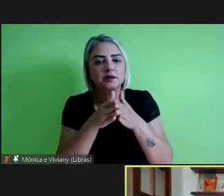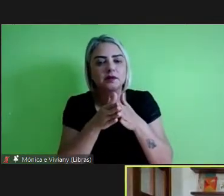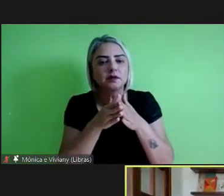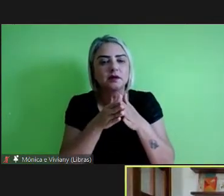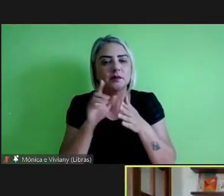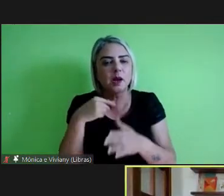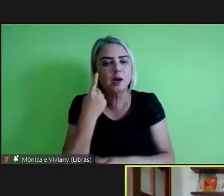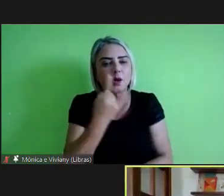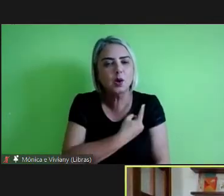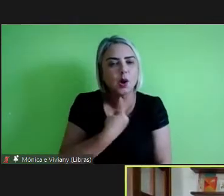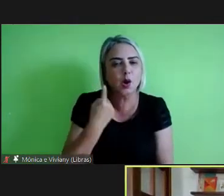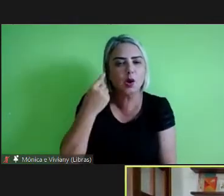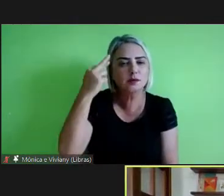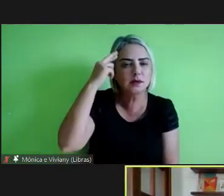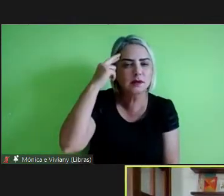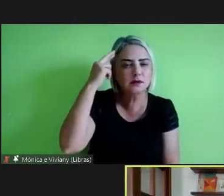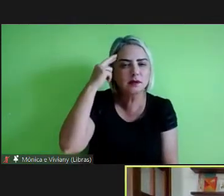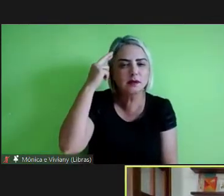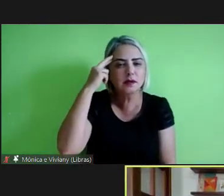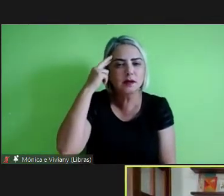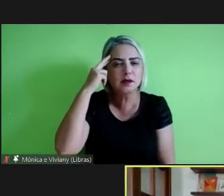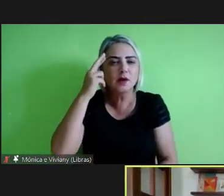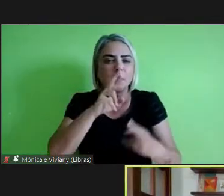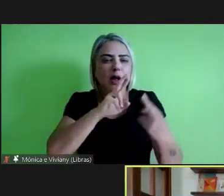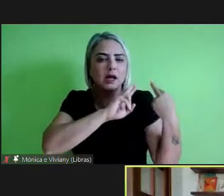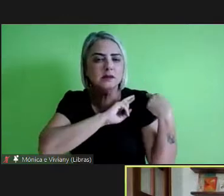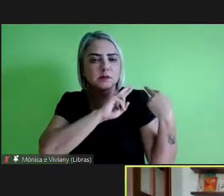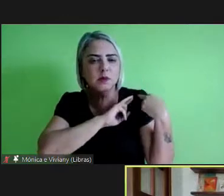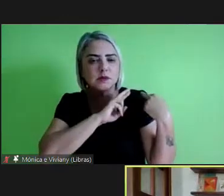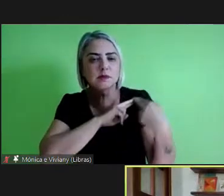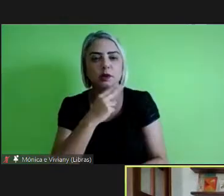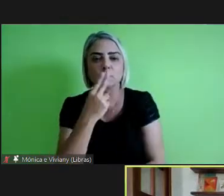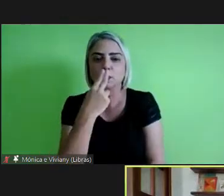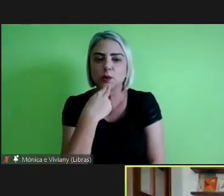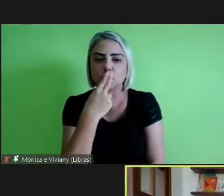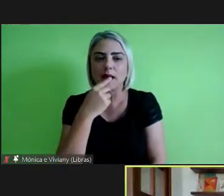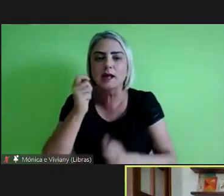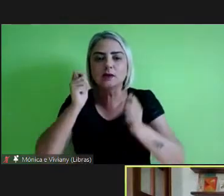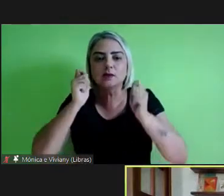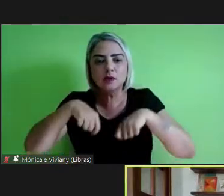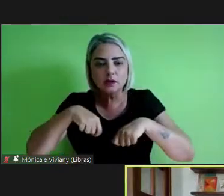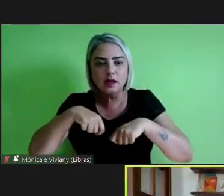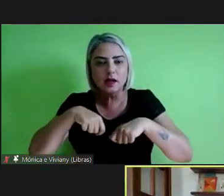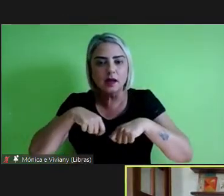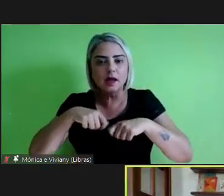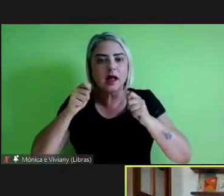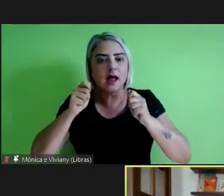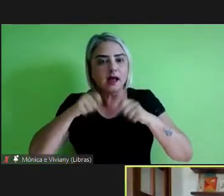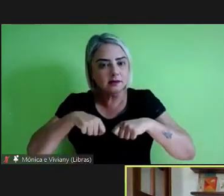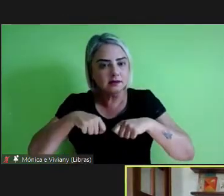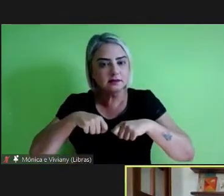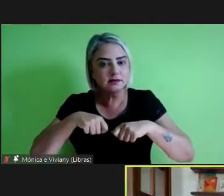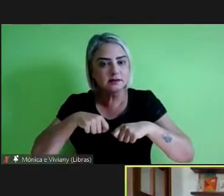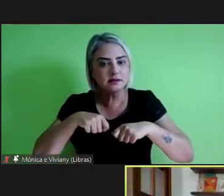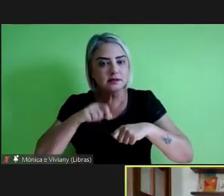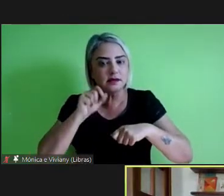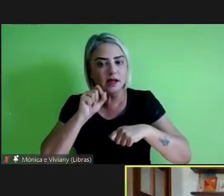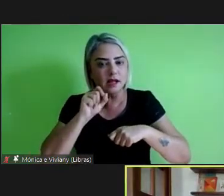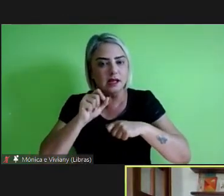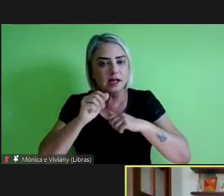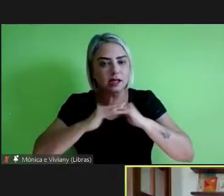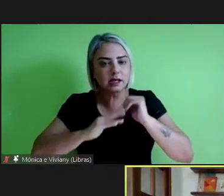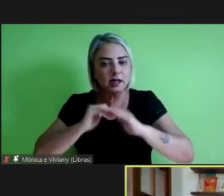asking for us to reflect more about the role of the dietitian, the competences and the